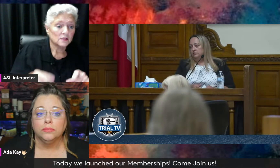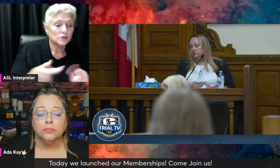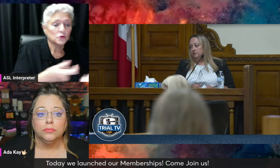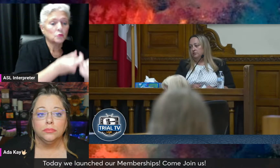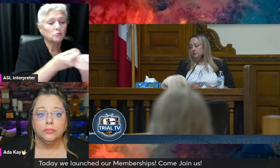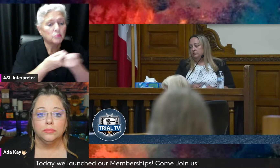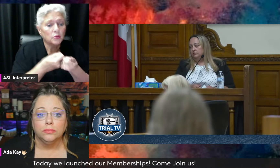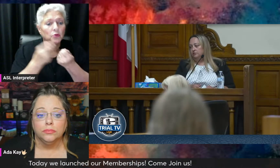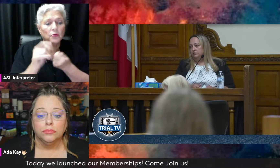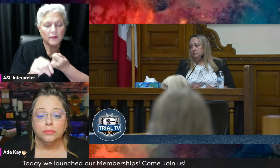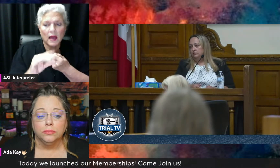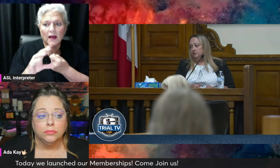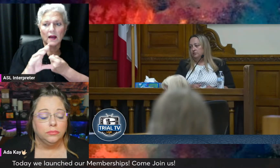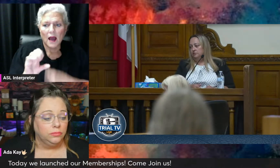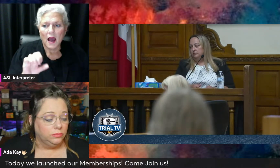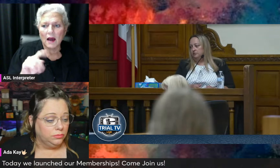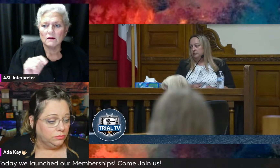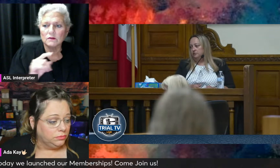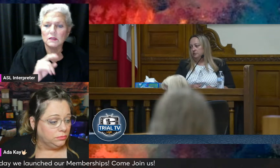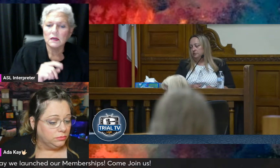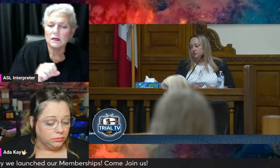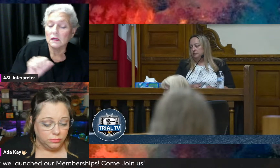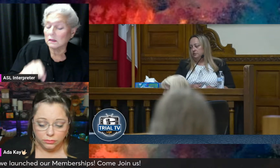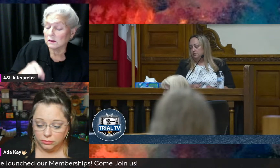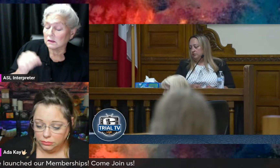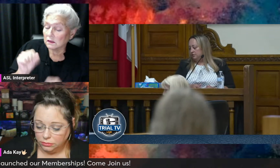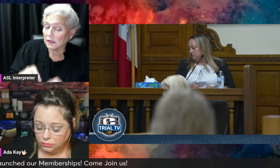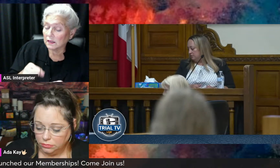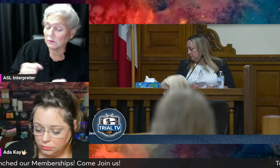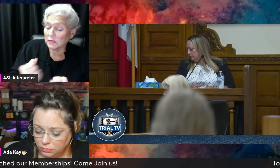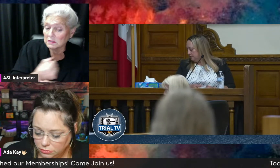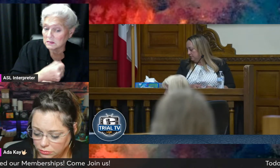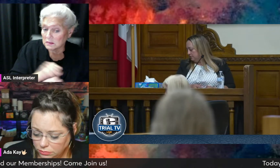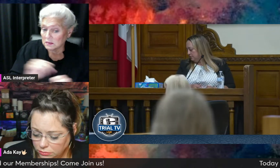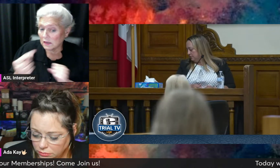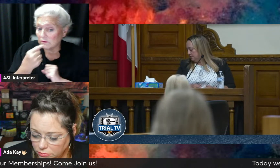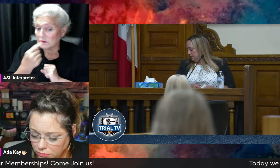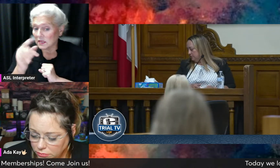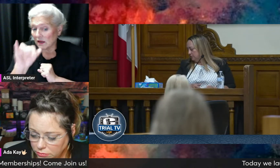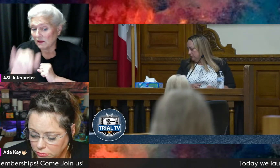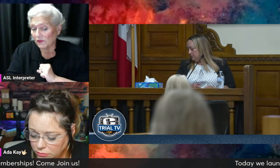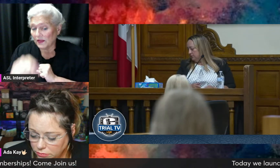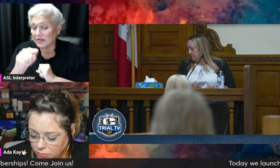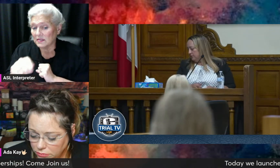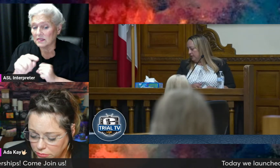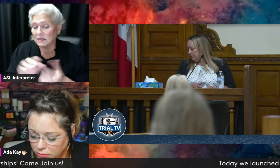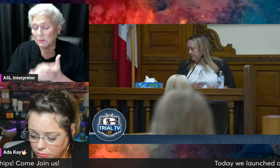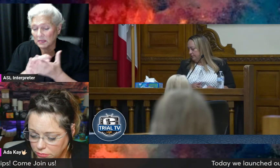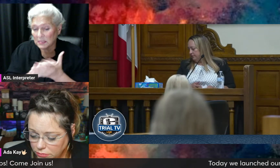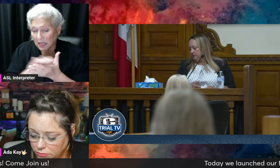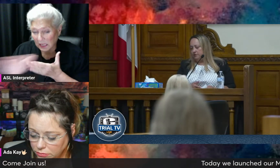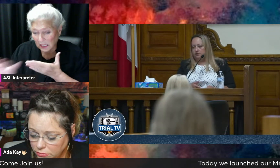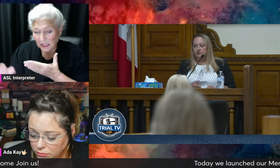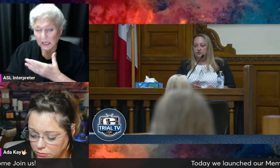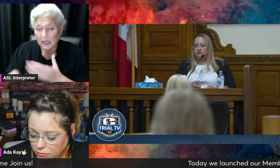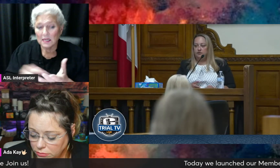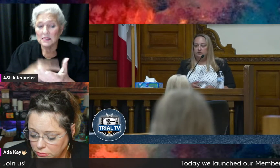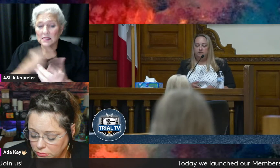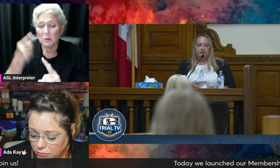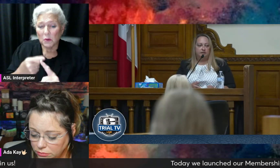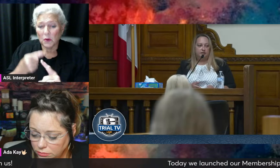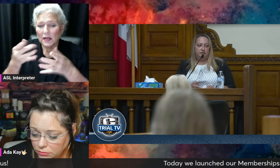Would it be safe to say that this weapon had been cleaned of blood at some point, leaving only that little bit of residue